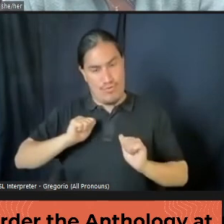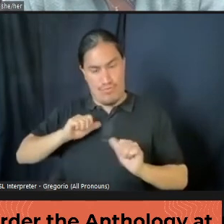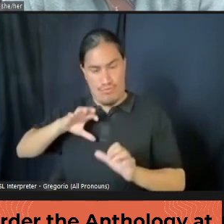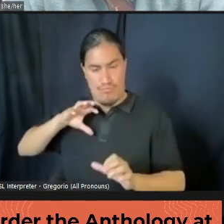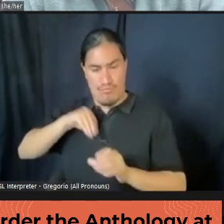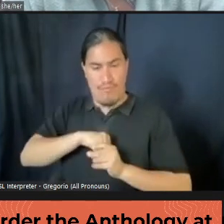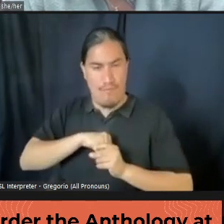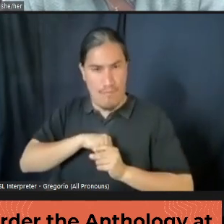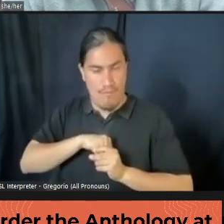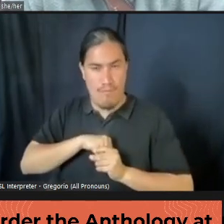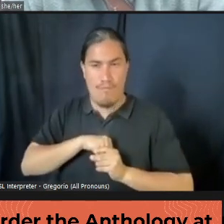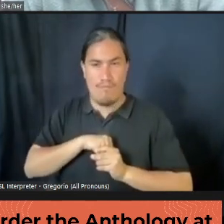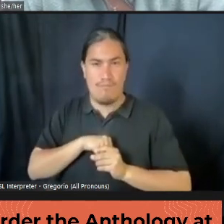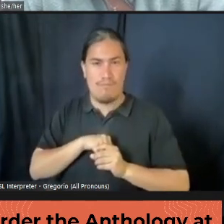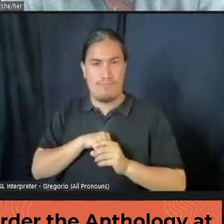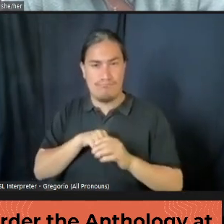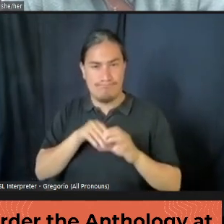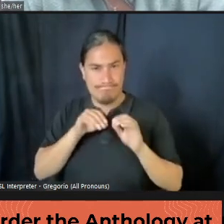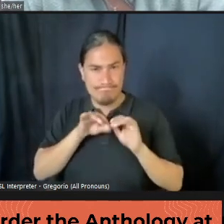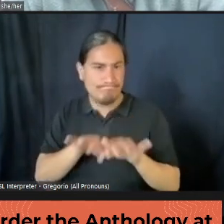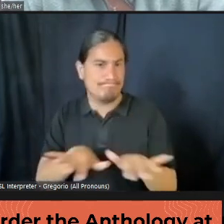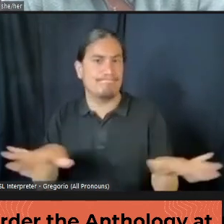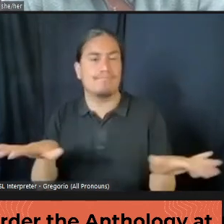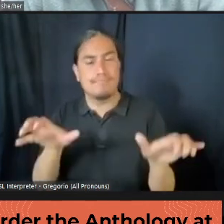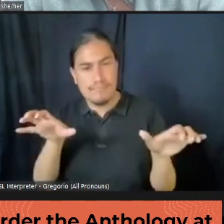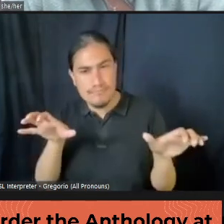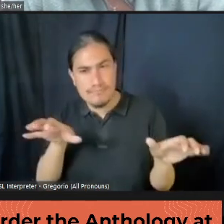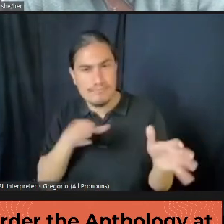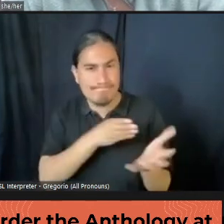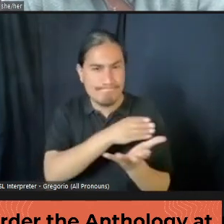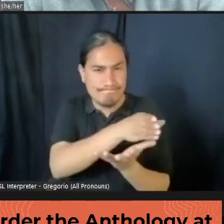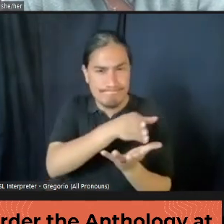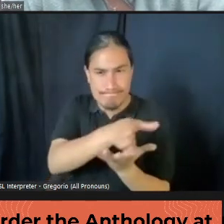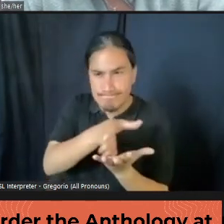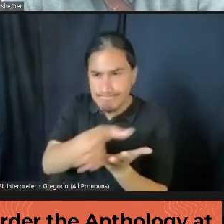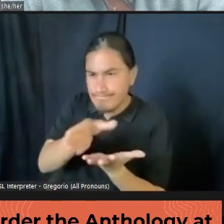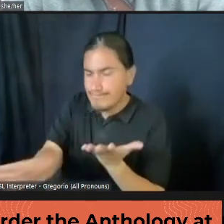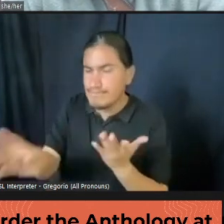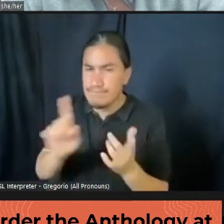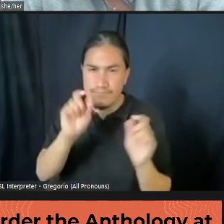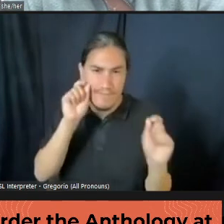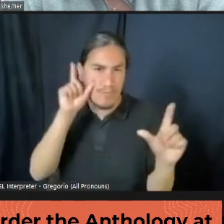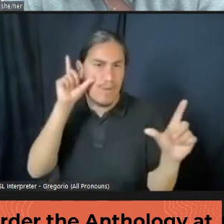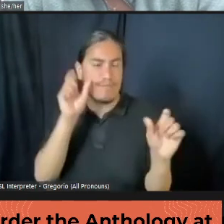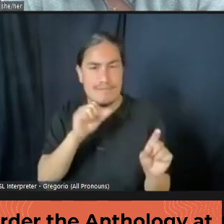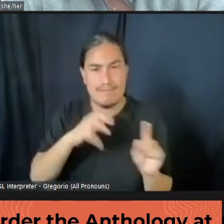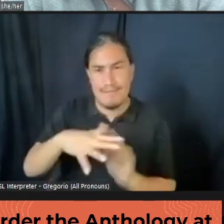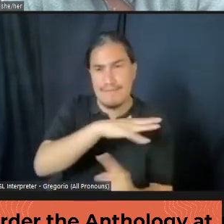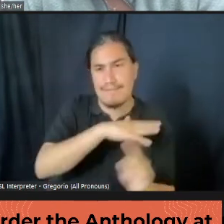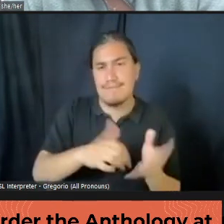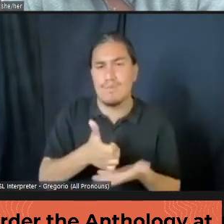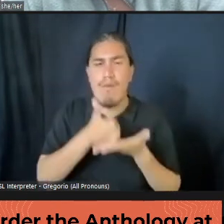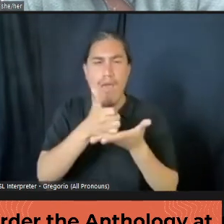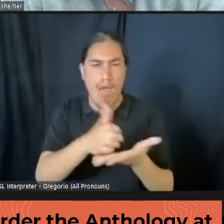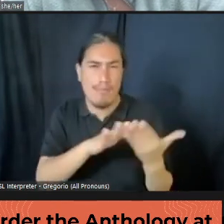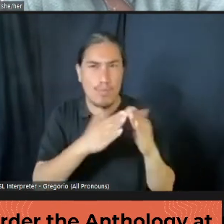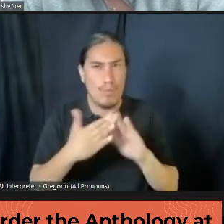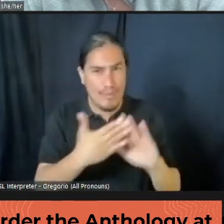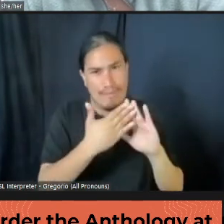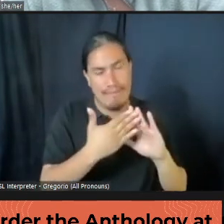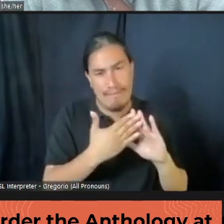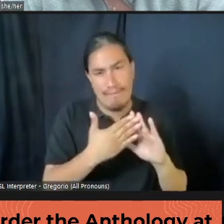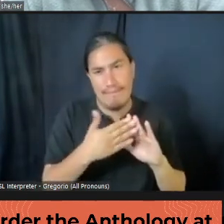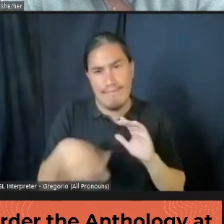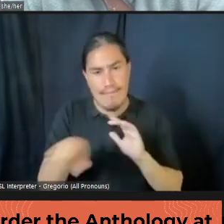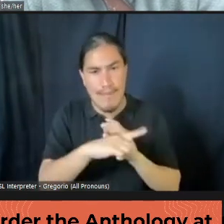been and is being deployed in all sorts of surprising spaces to help community residents imagine more